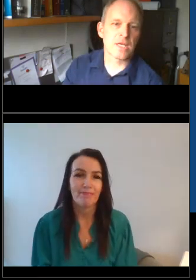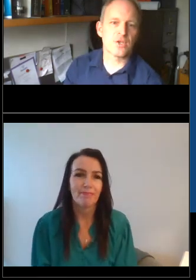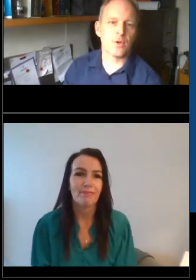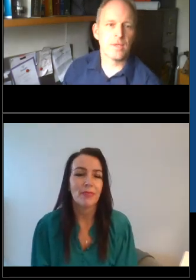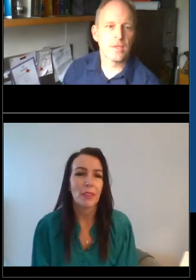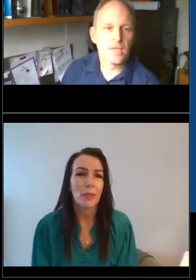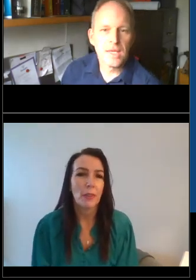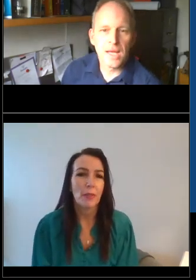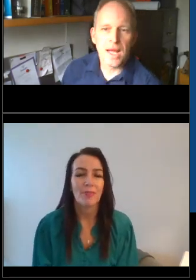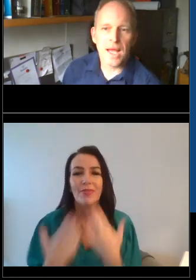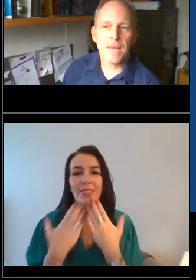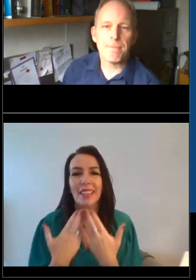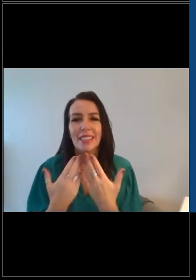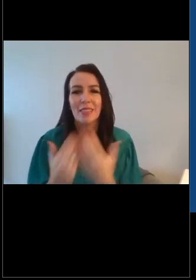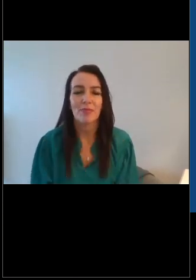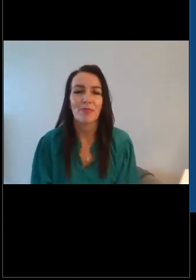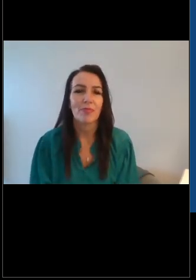Thanks, Nora.